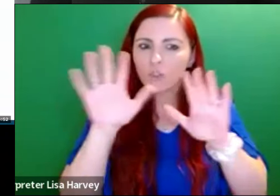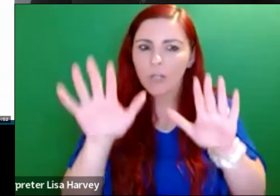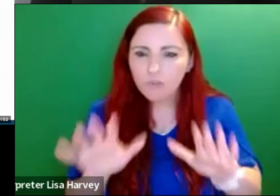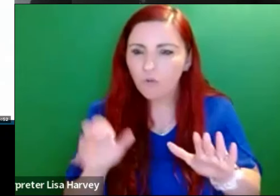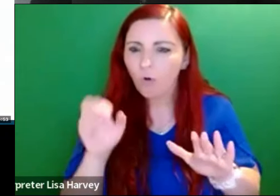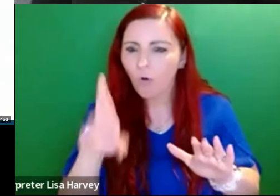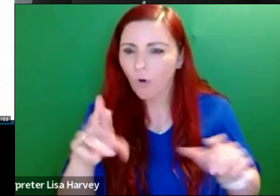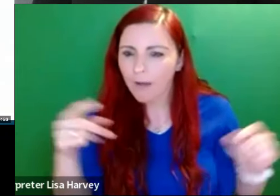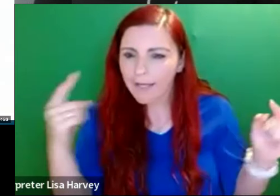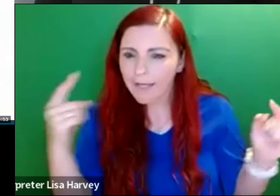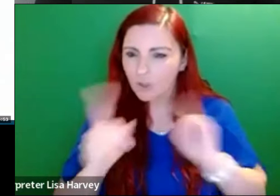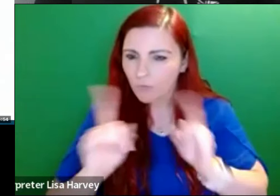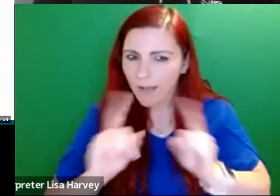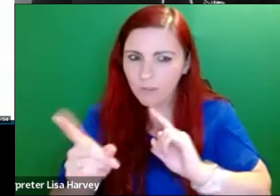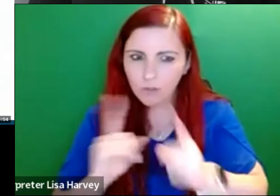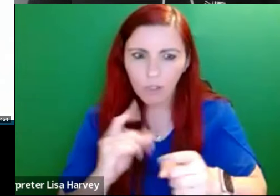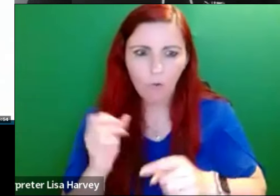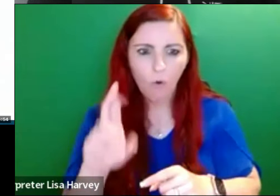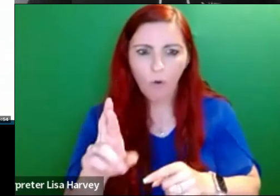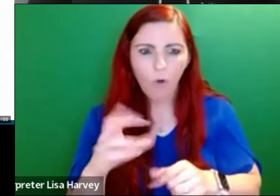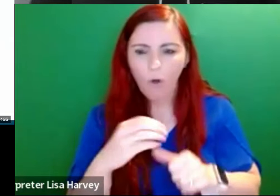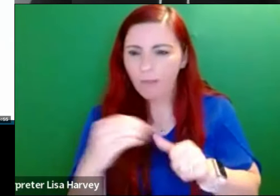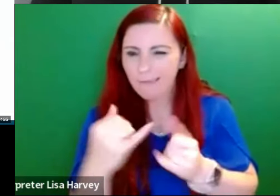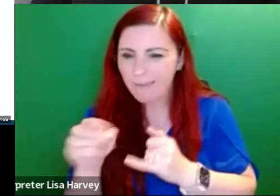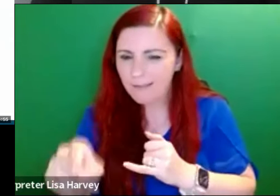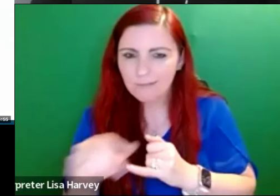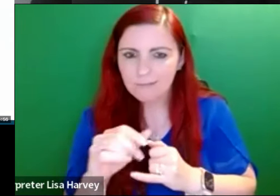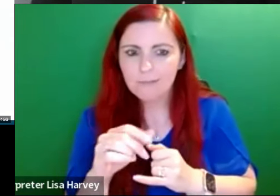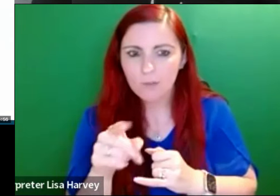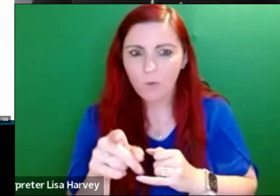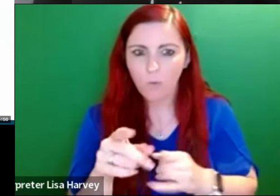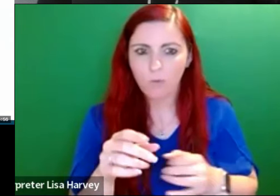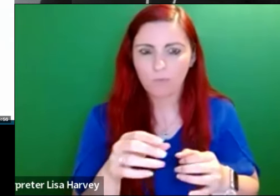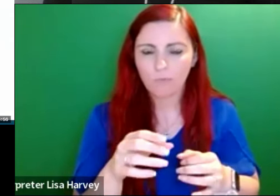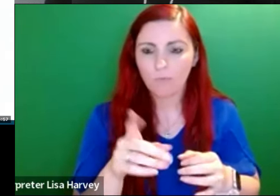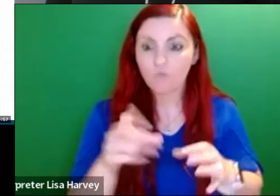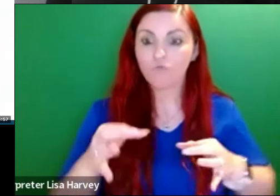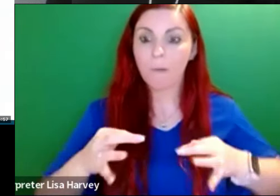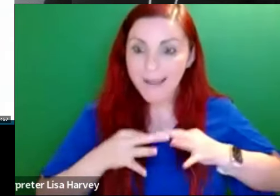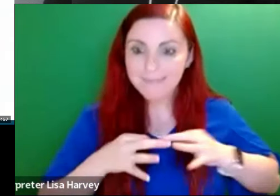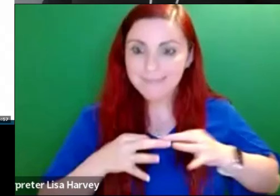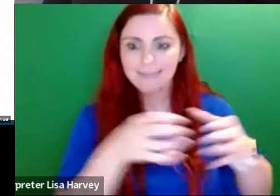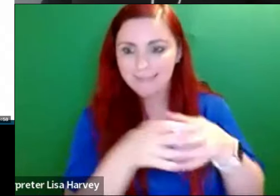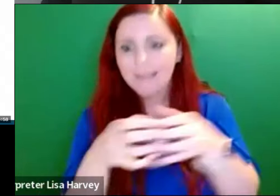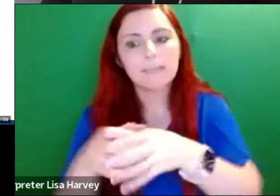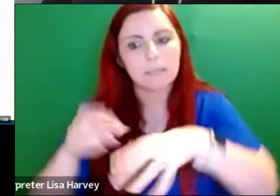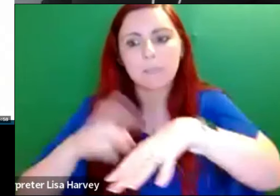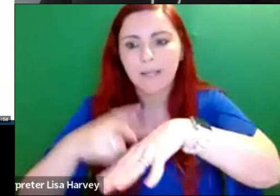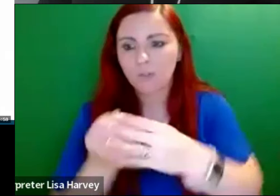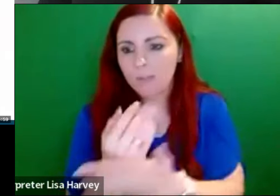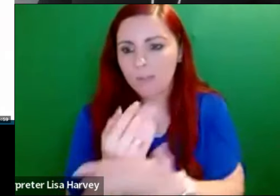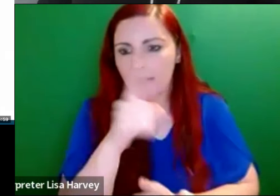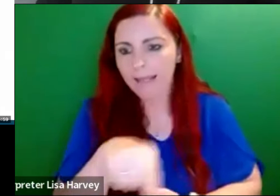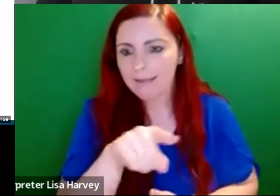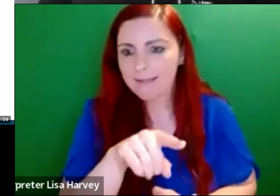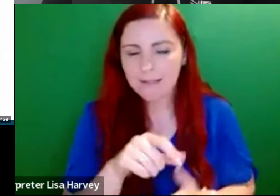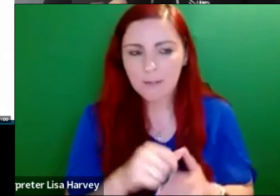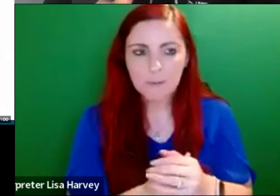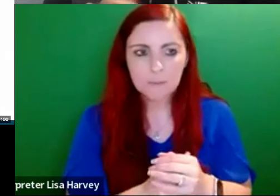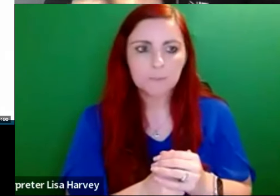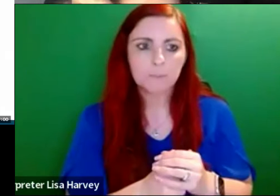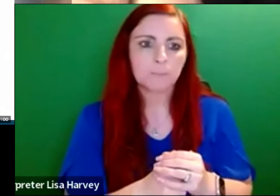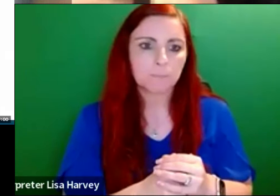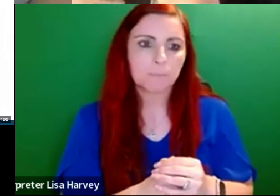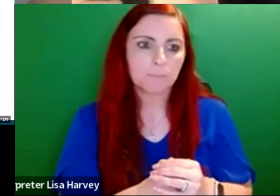and boy and that kind of stuff. So grammatical classes is probably a better term for what I'm trying to do. Okay,